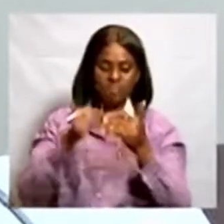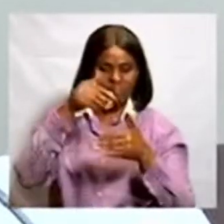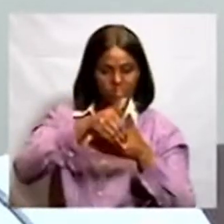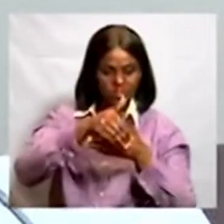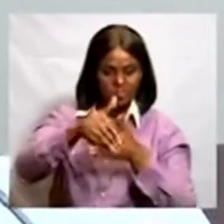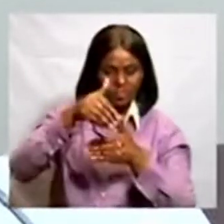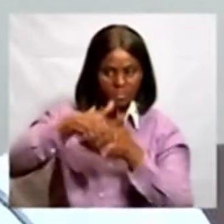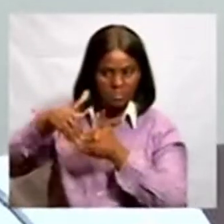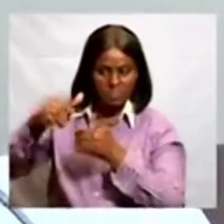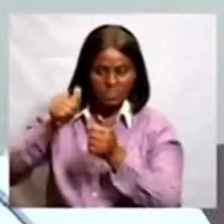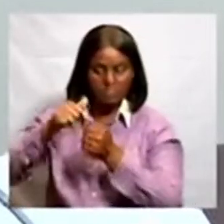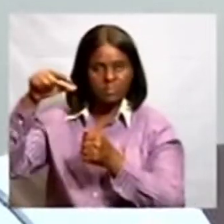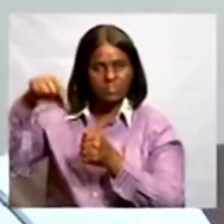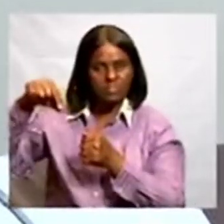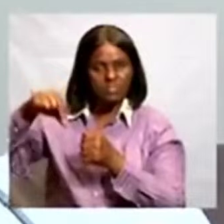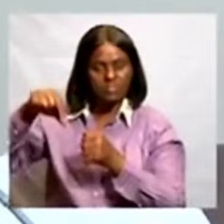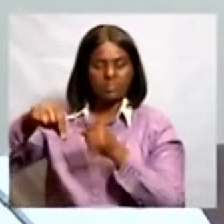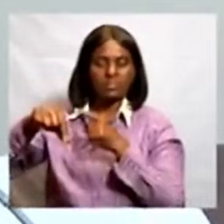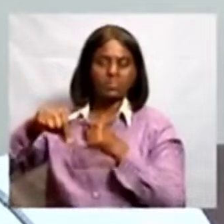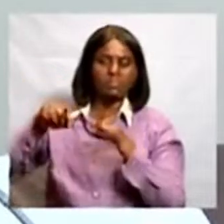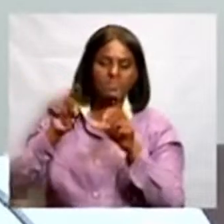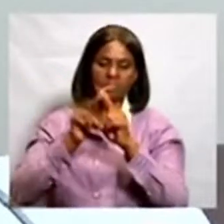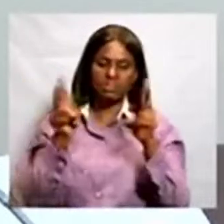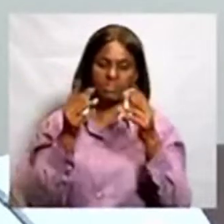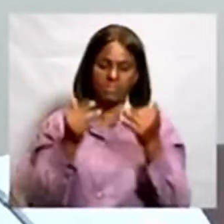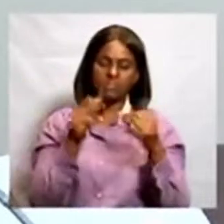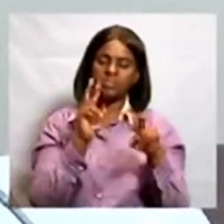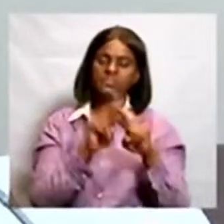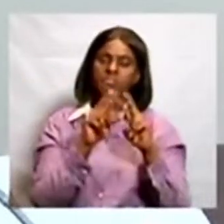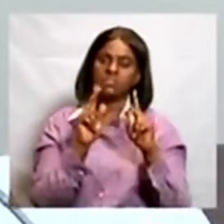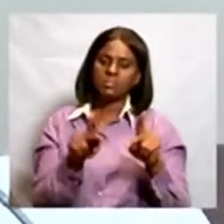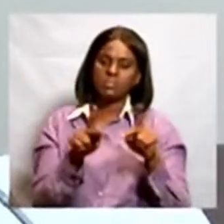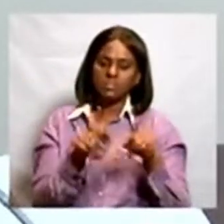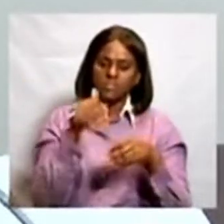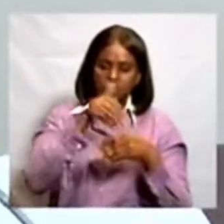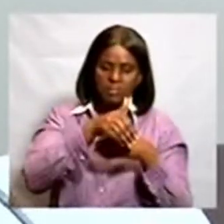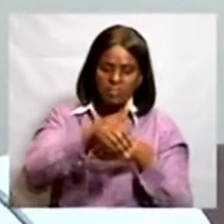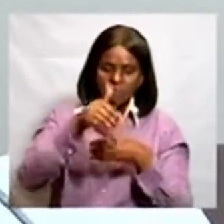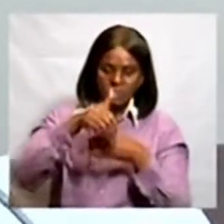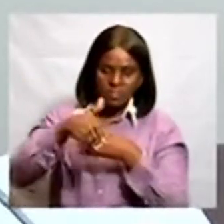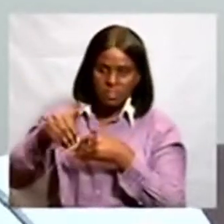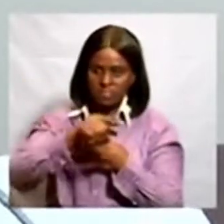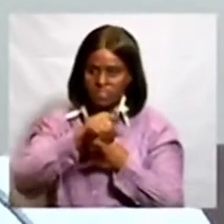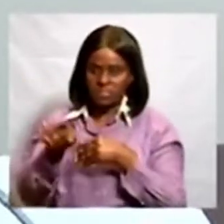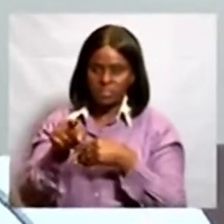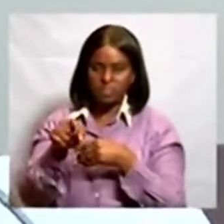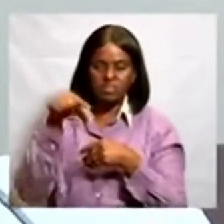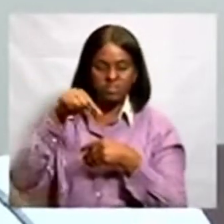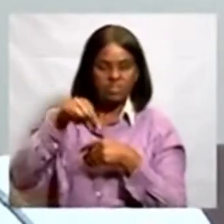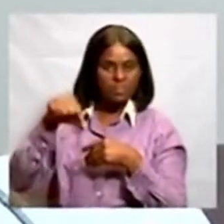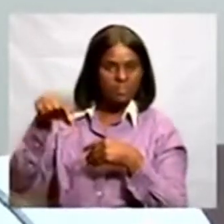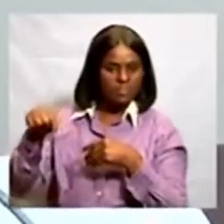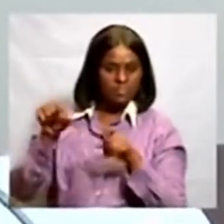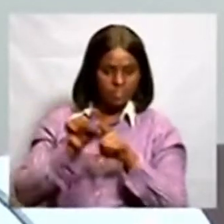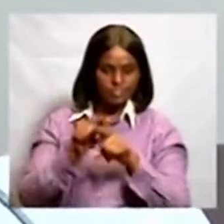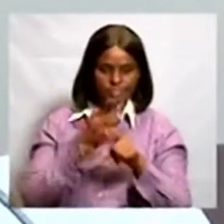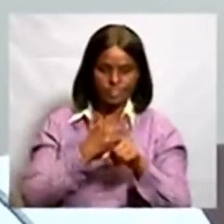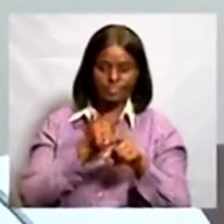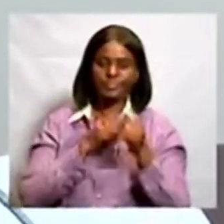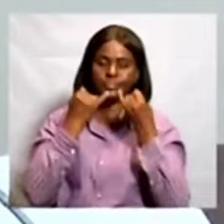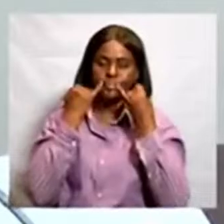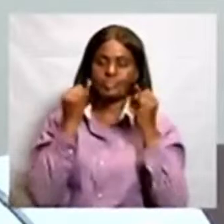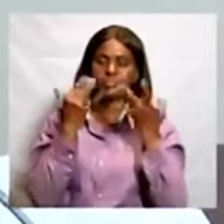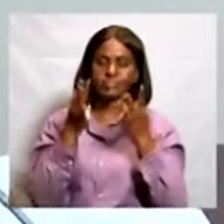and accreditation of qualifications. So, Chair, the registration of and accreditation of qualifications, as I